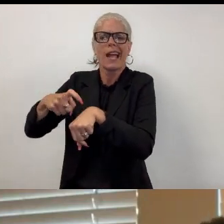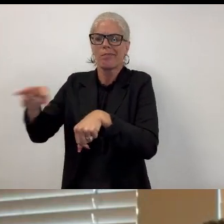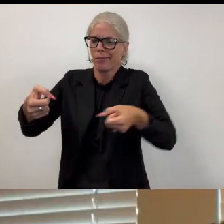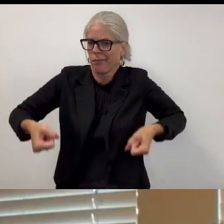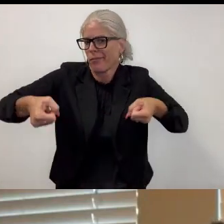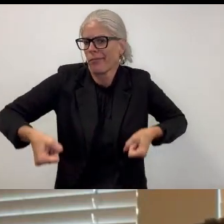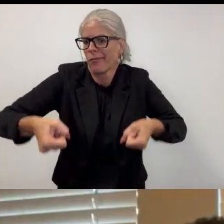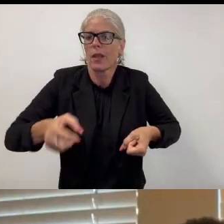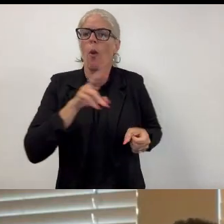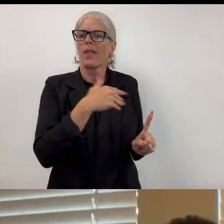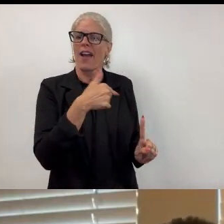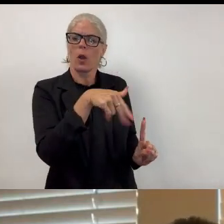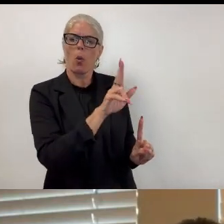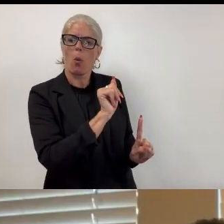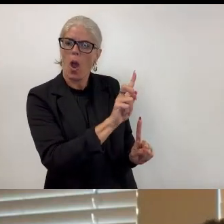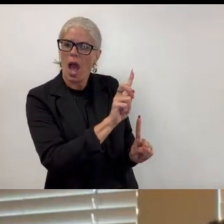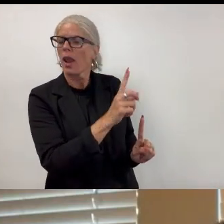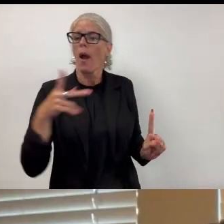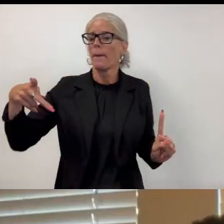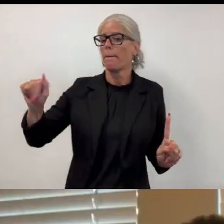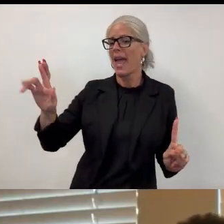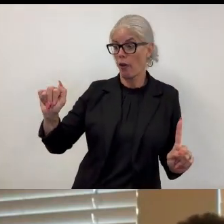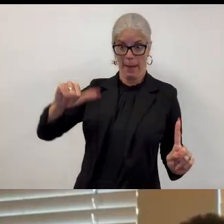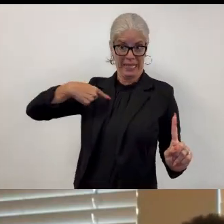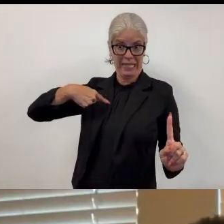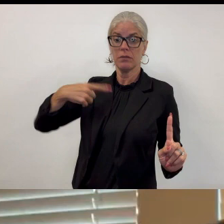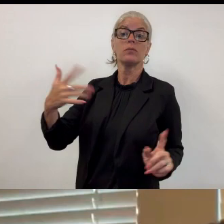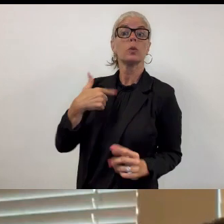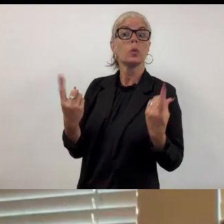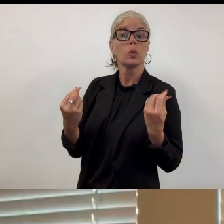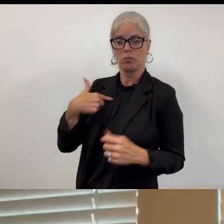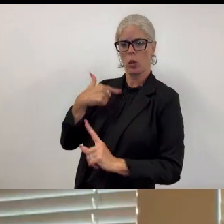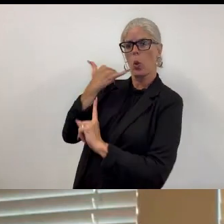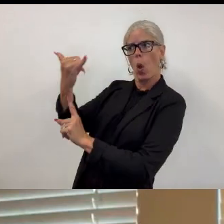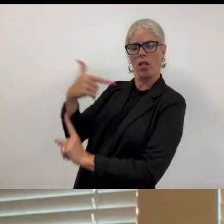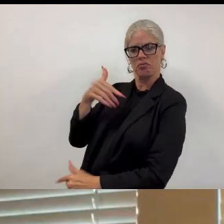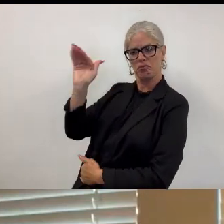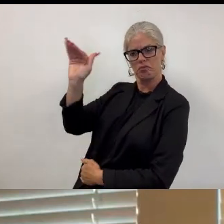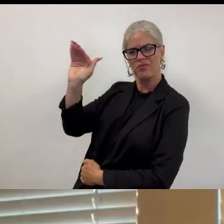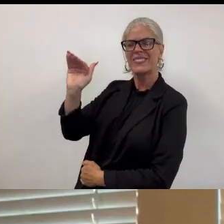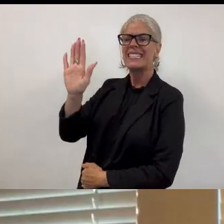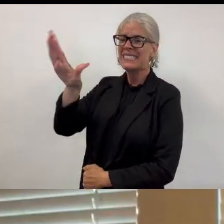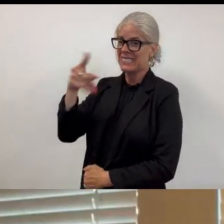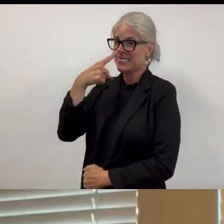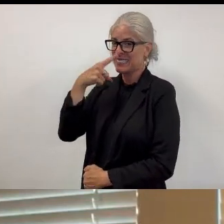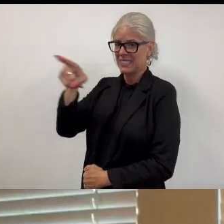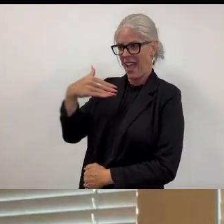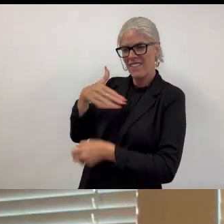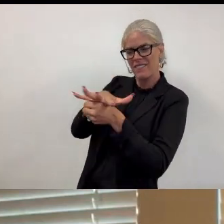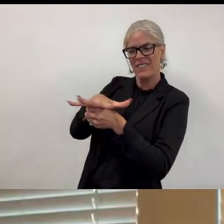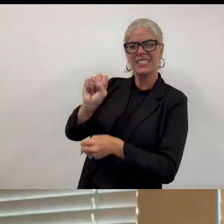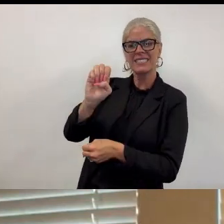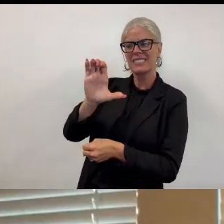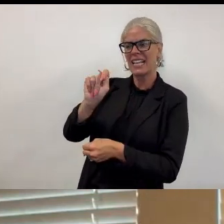sprained knee and they're on crutches, or they're a quadriplegic, or they're paralyzed like myself. You can call the venue and ask for a